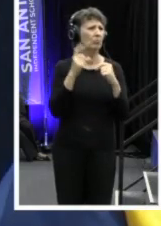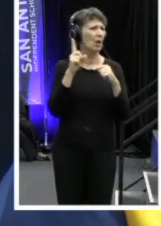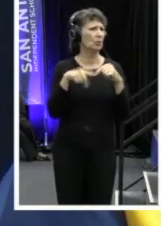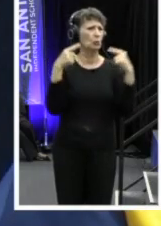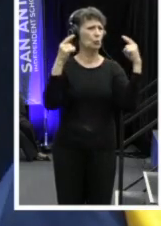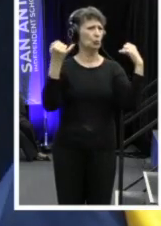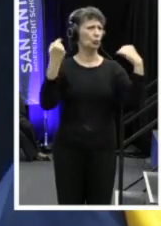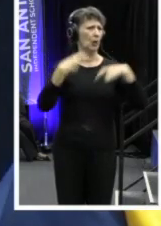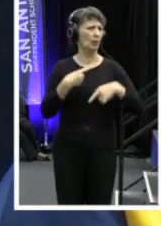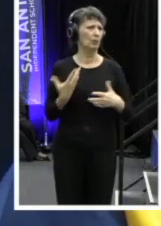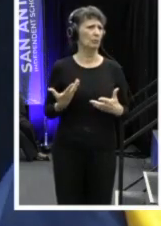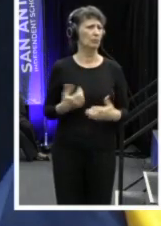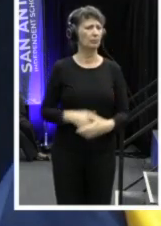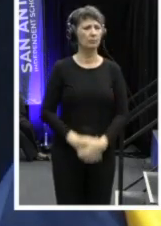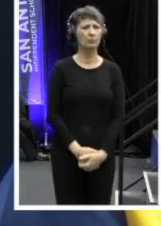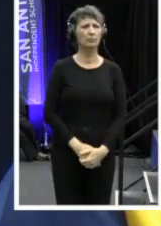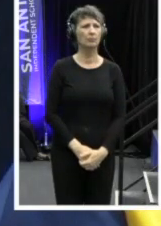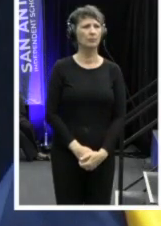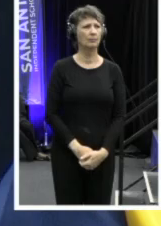today.